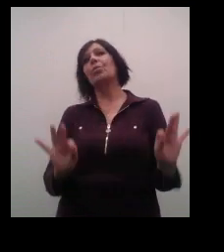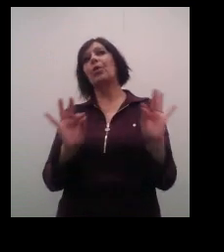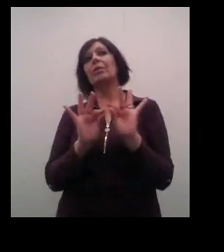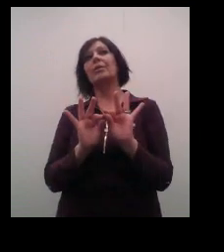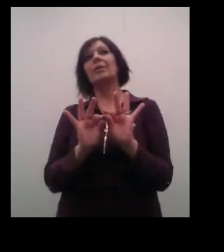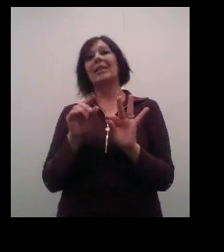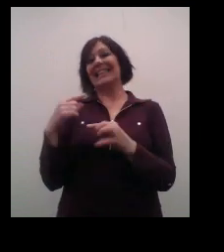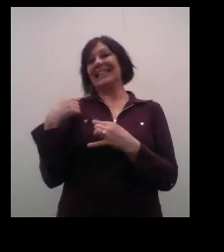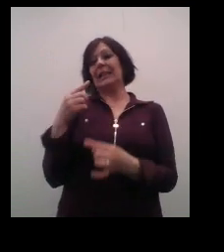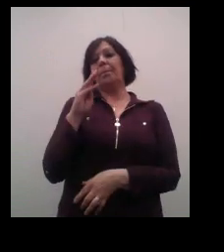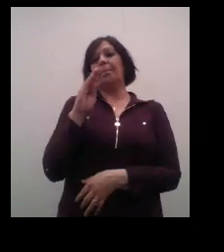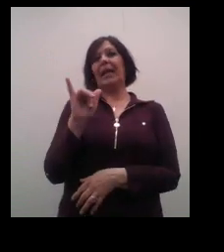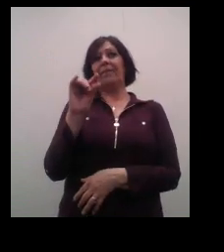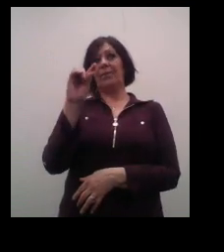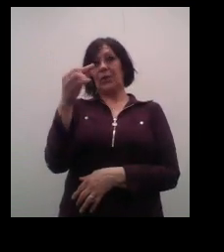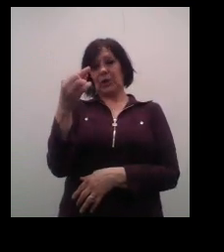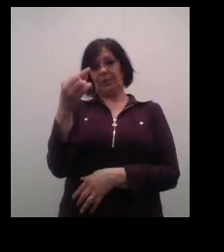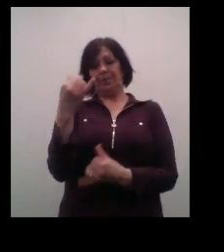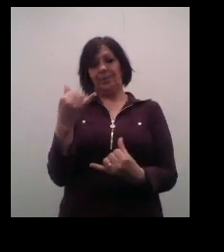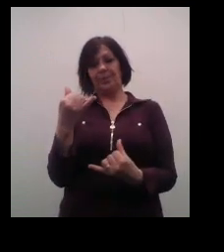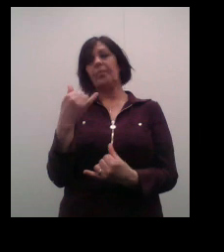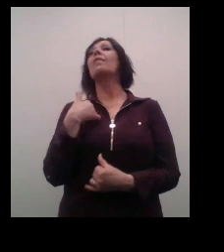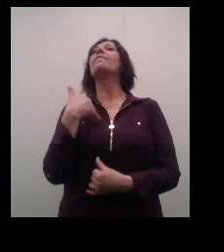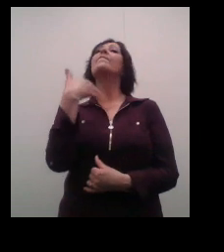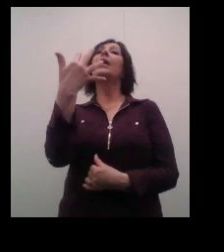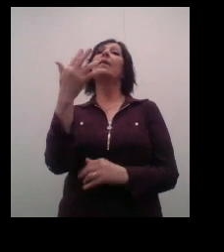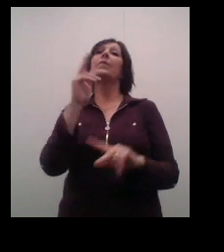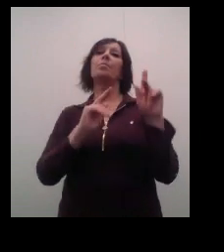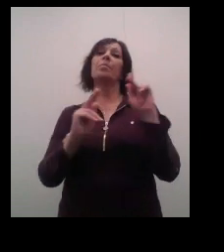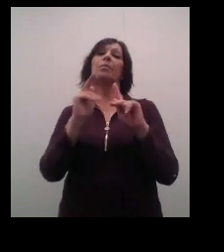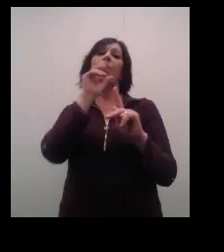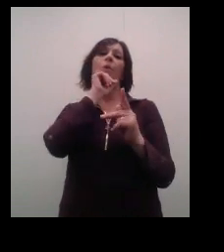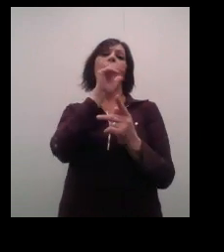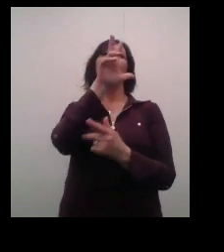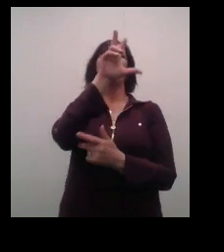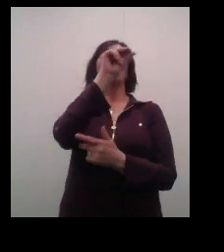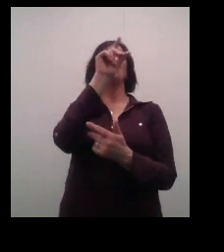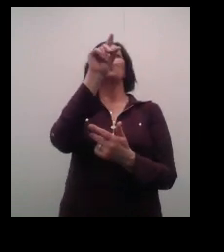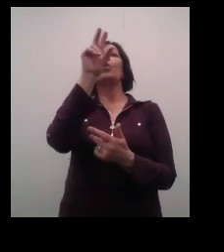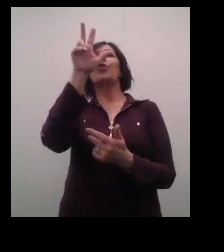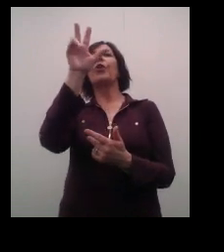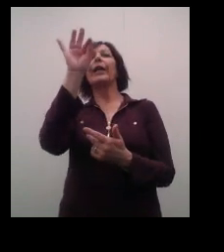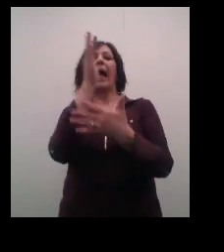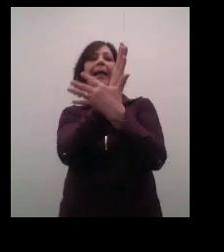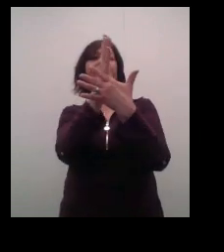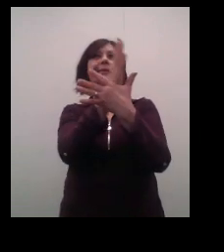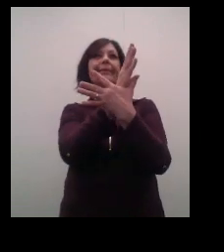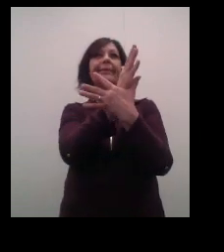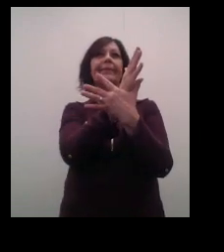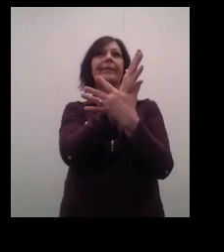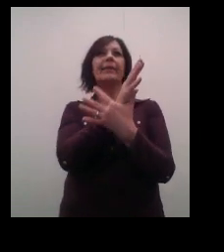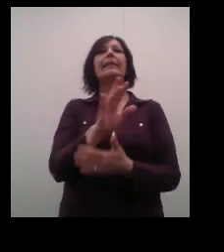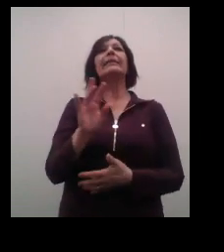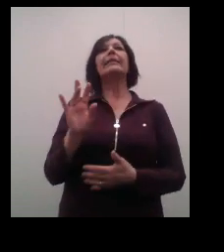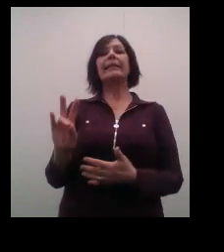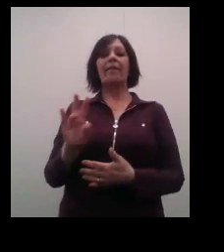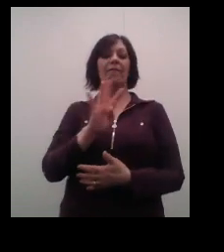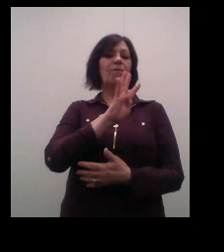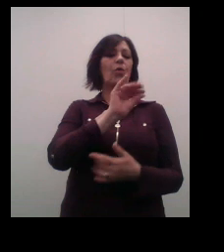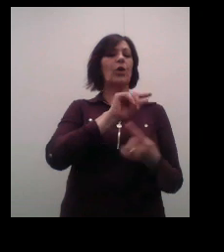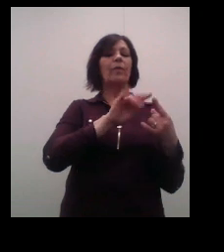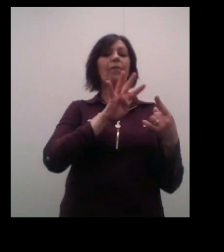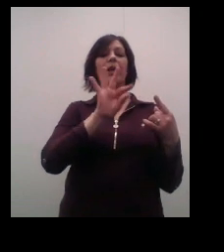This is as of May 1st. We've had 5 individuals in the 30 to 39 age group that have passed, 7 in the 40 to 49,